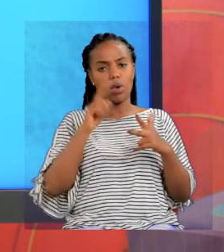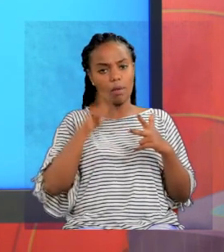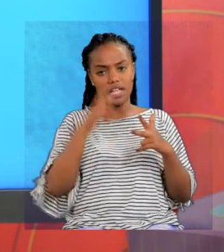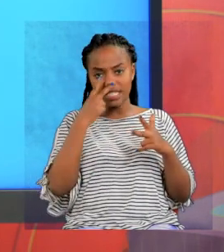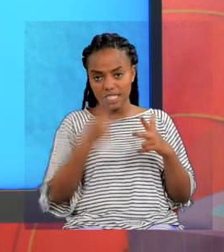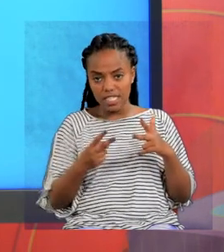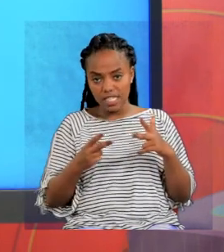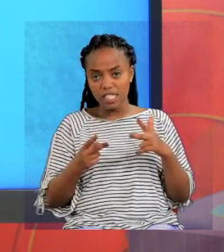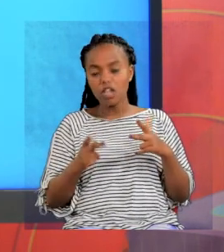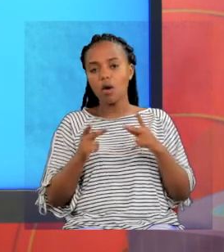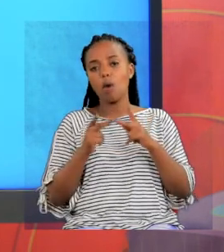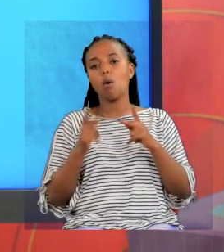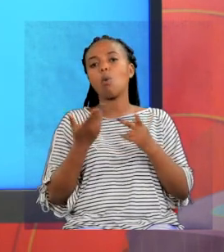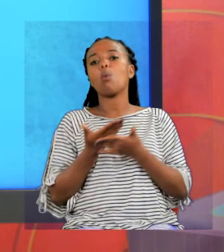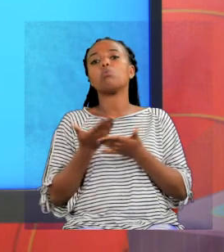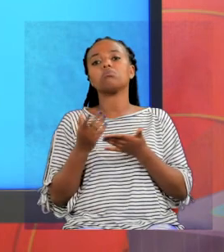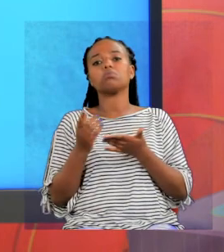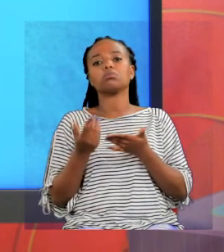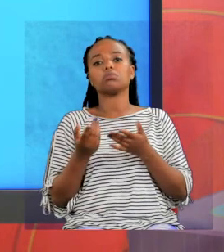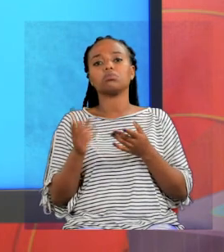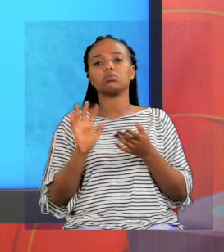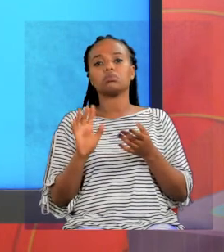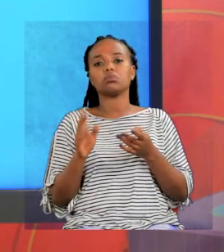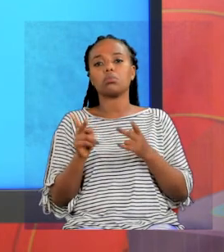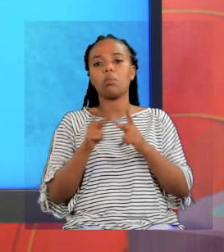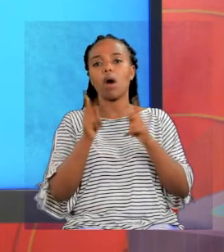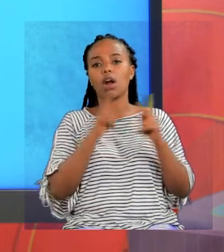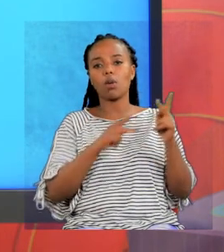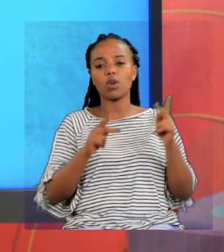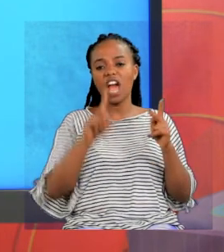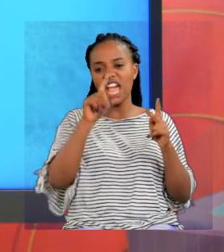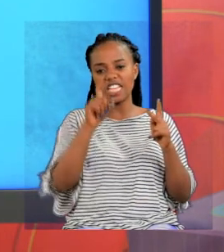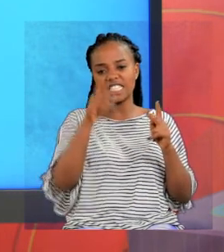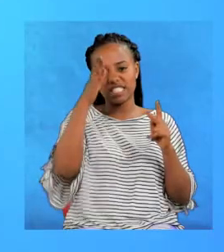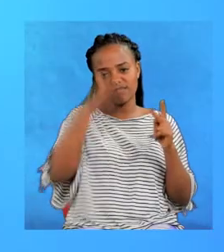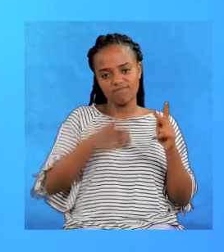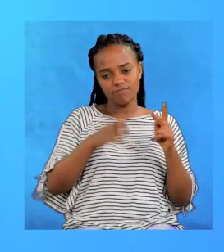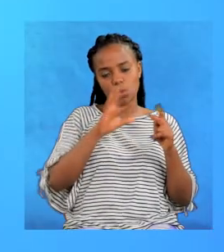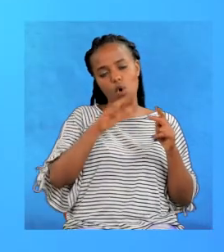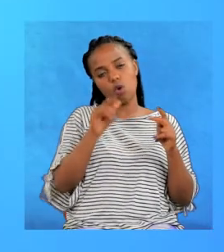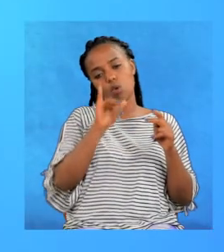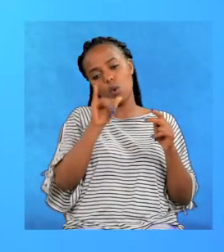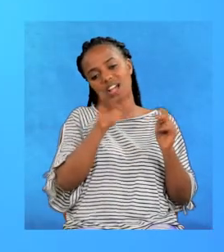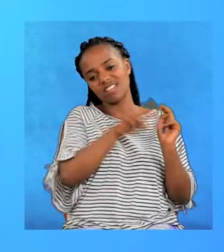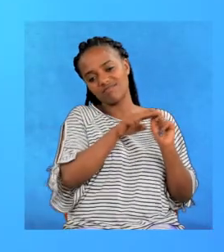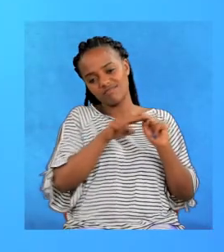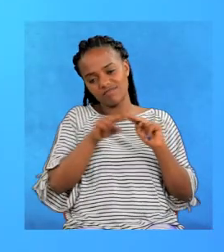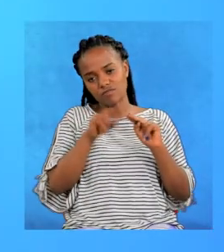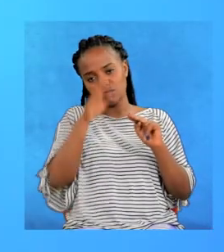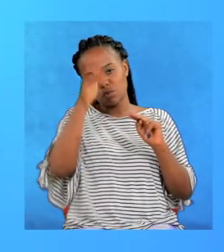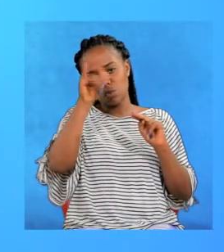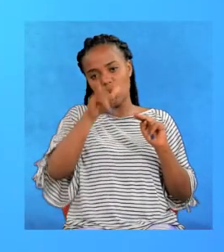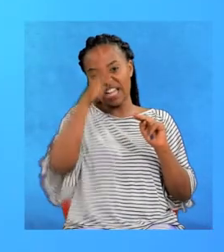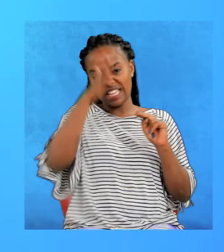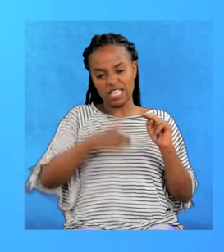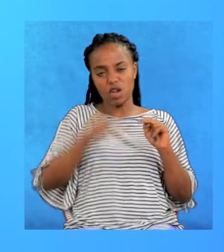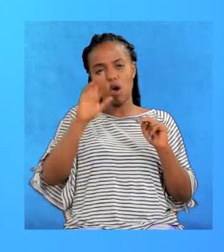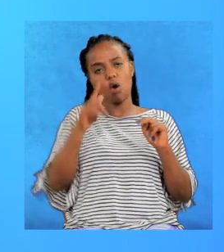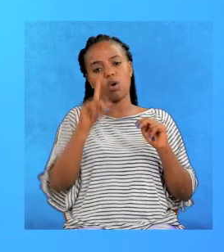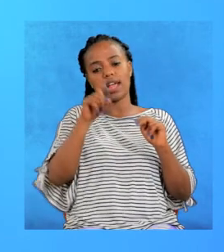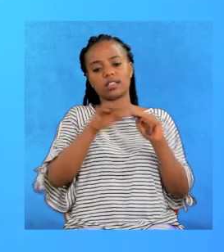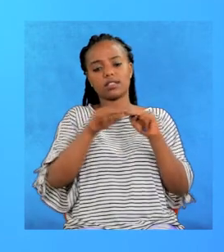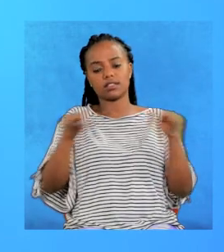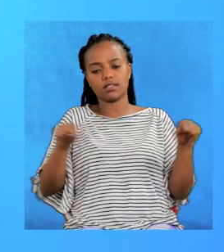the parabola is its axis parallel to y-axis or x-axis. So after that, you can